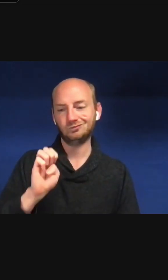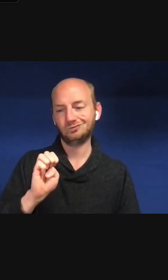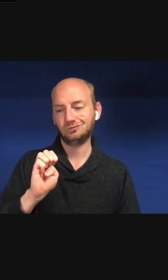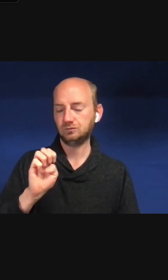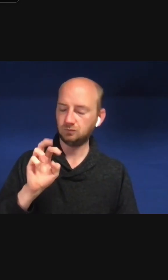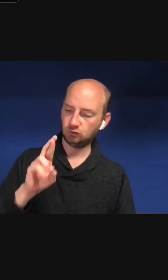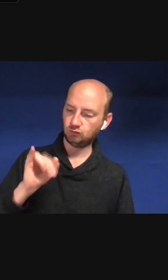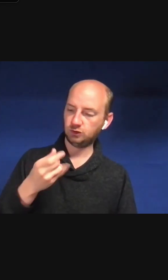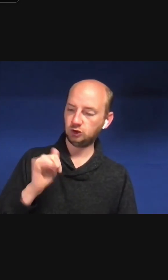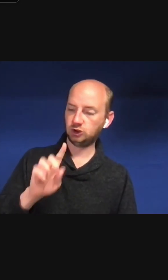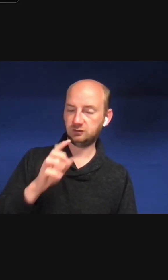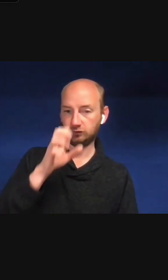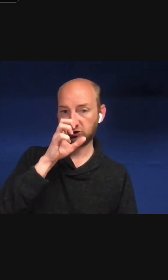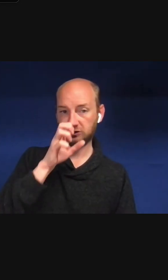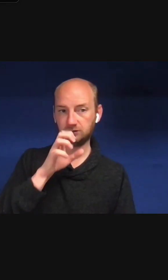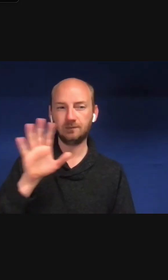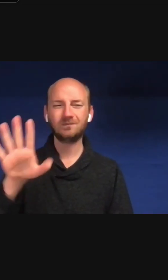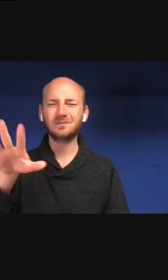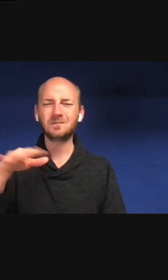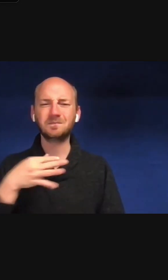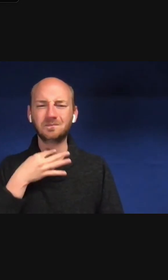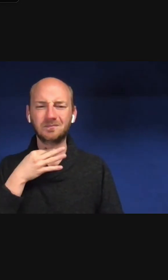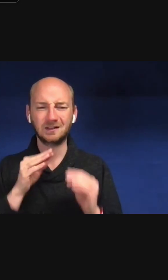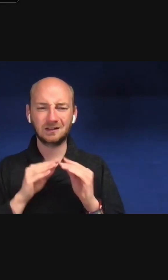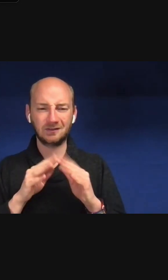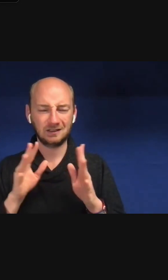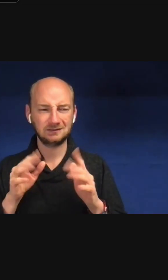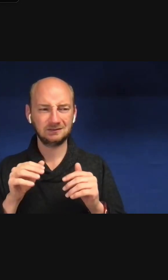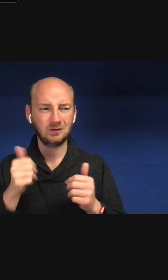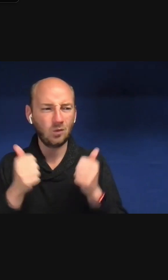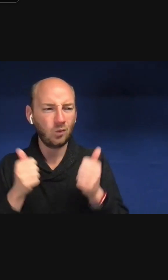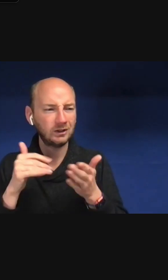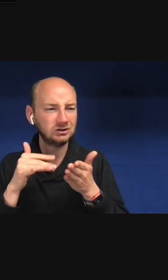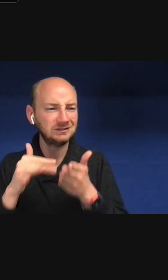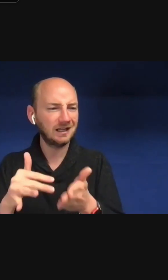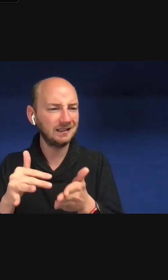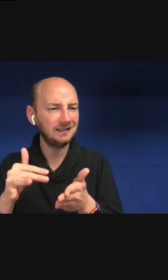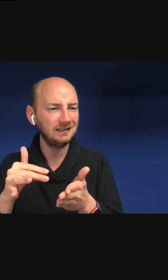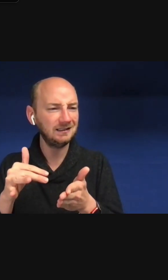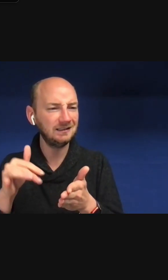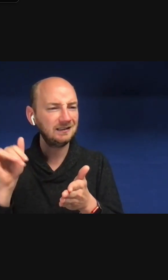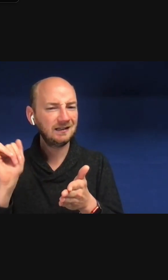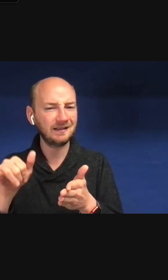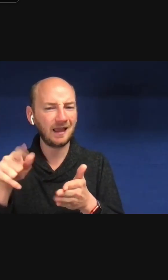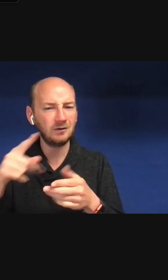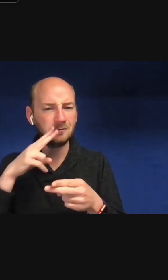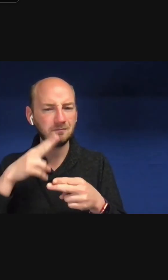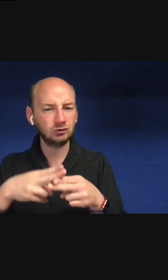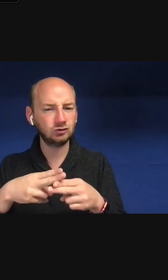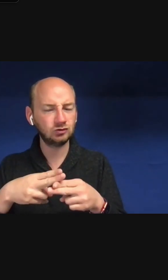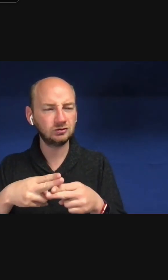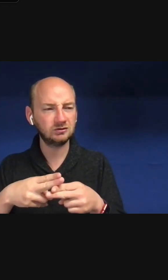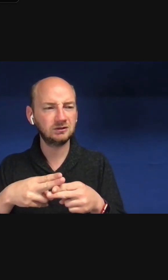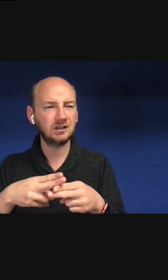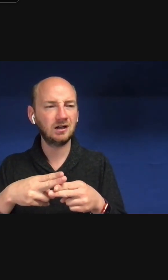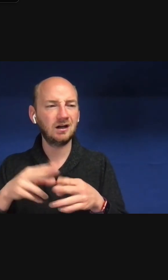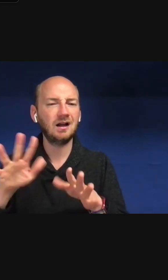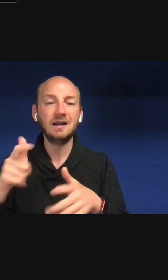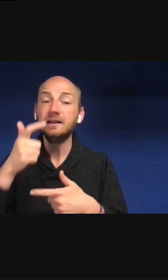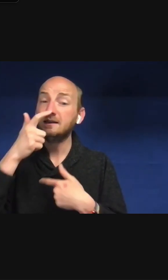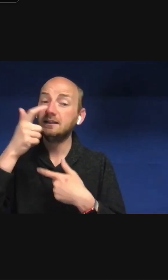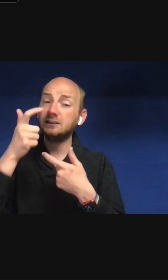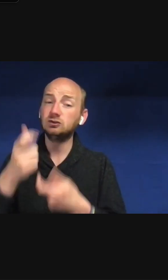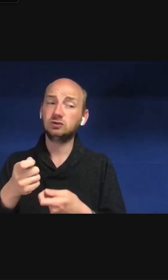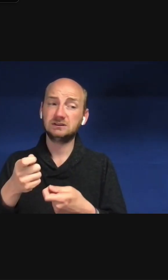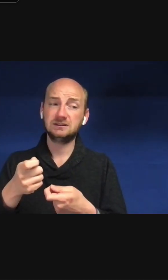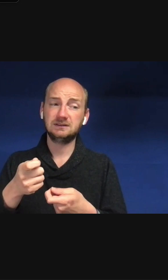Is that the perceptual? I'm trying to think of which studies those are. Yeah, it's interesting because it's